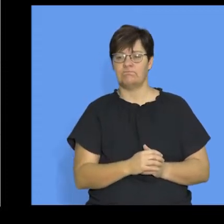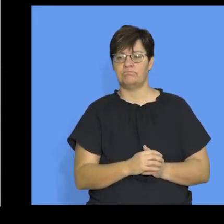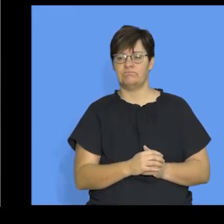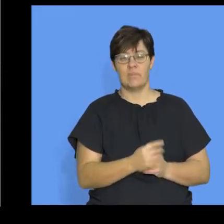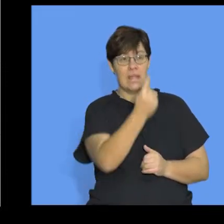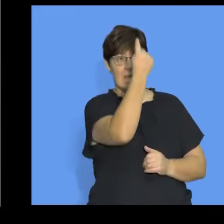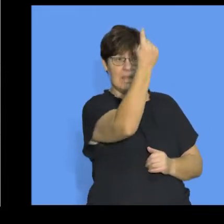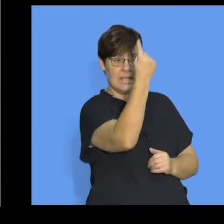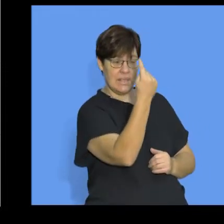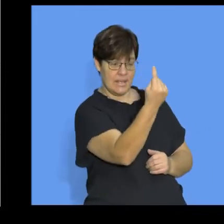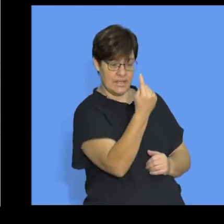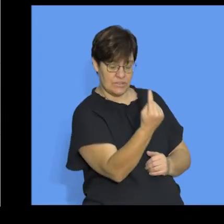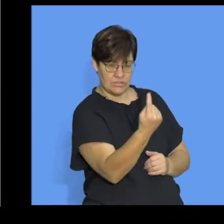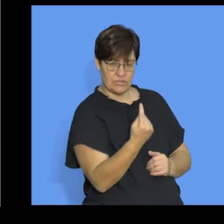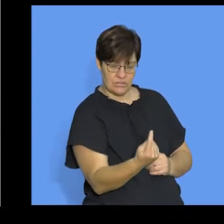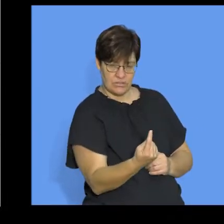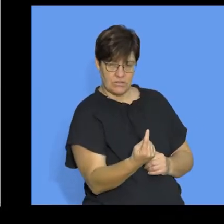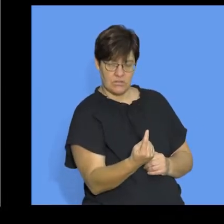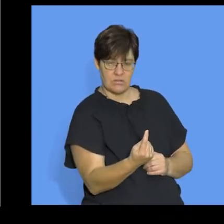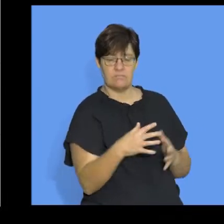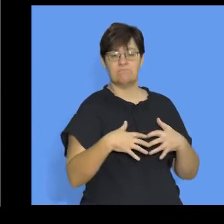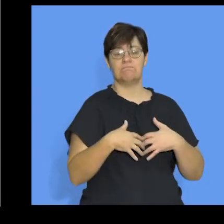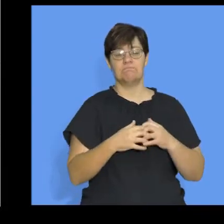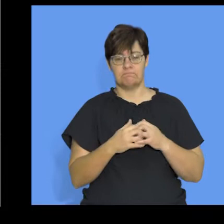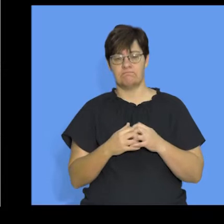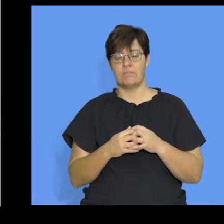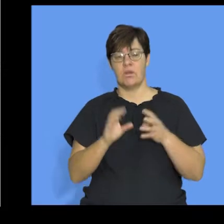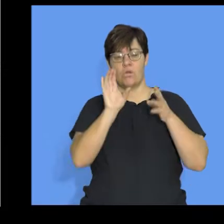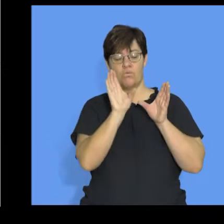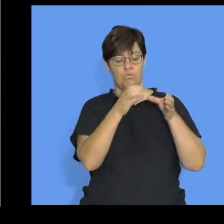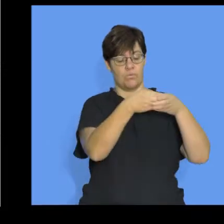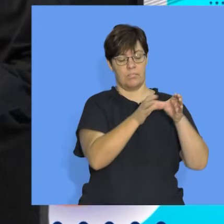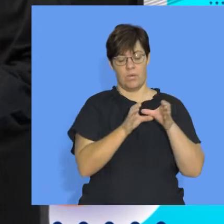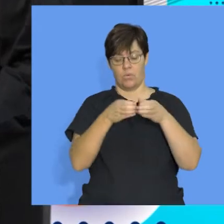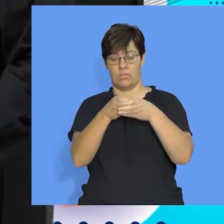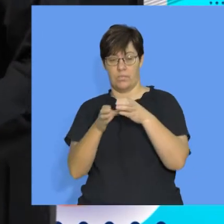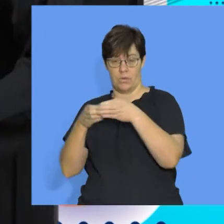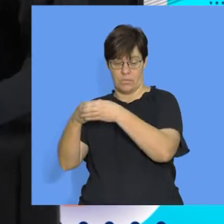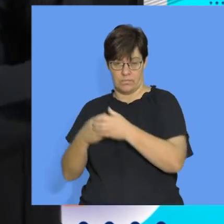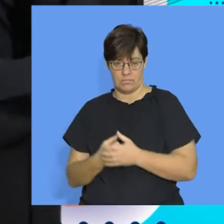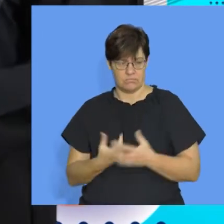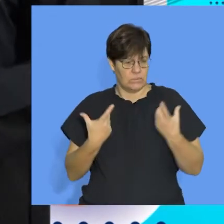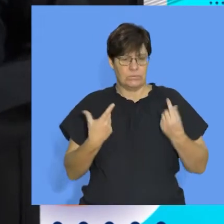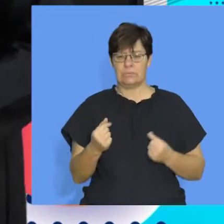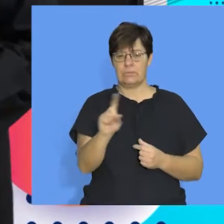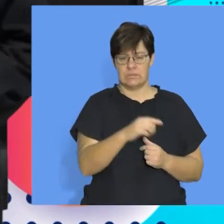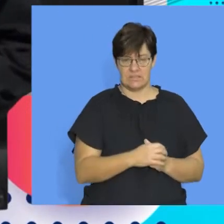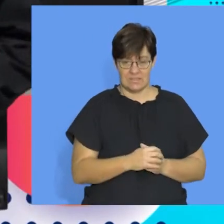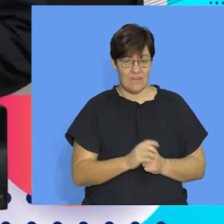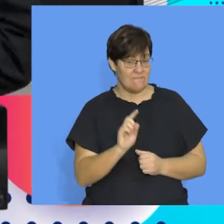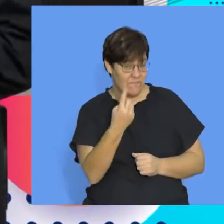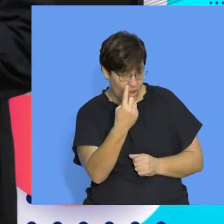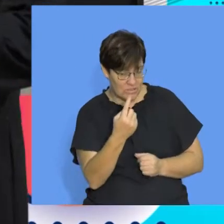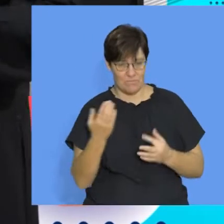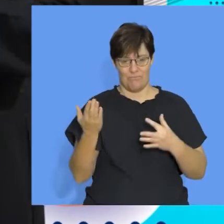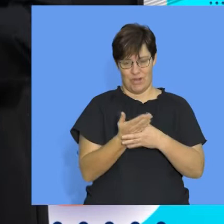have to be placed within a certain category, right? But what we're going to do, we're going to take a quick break. Keep